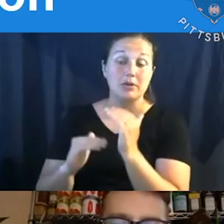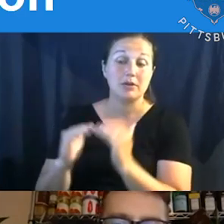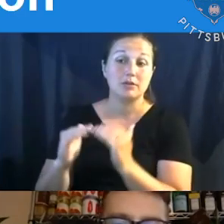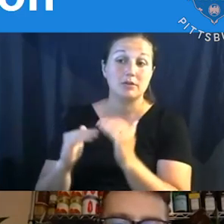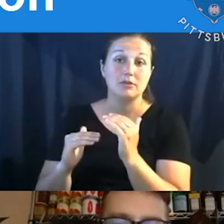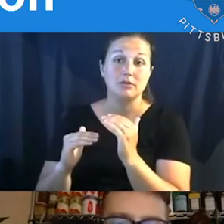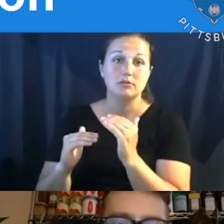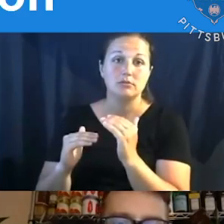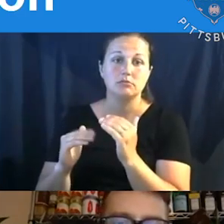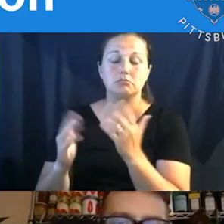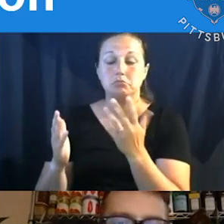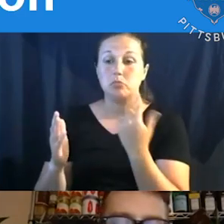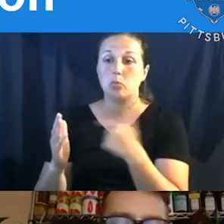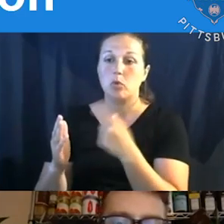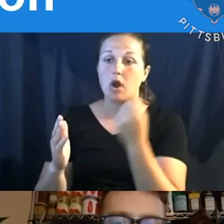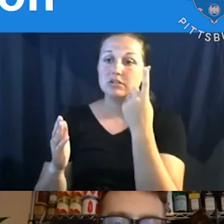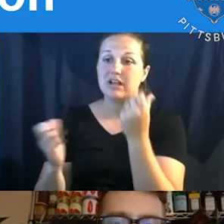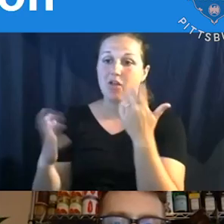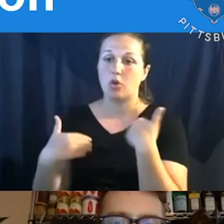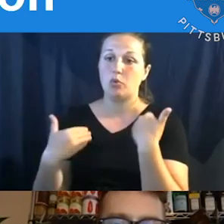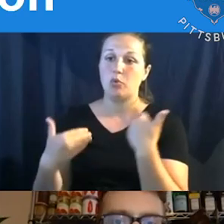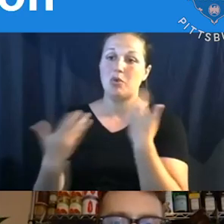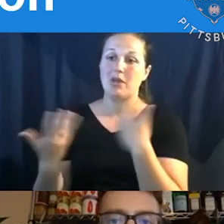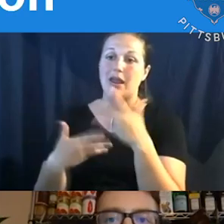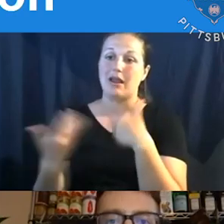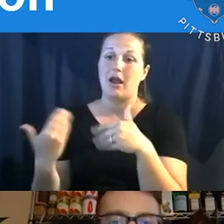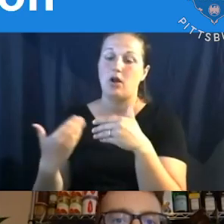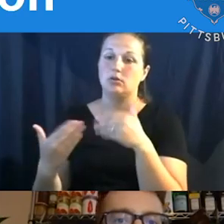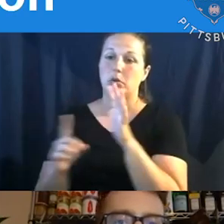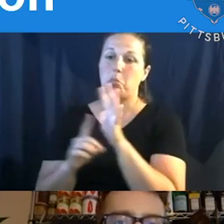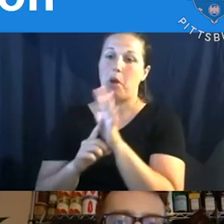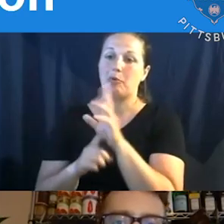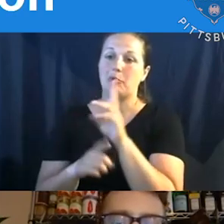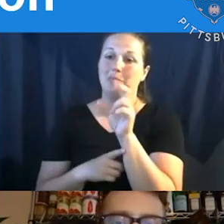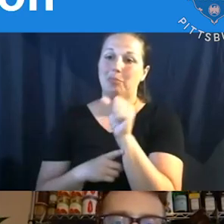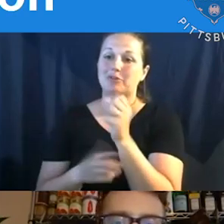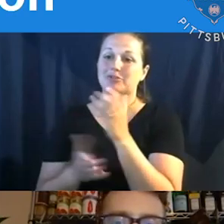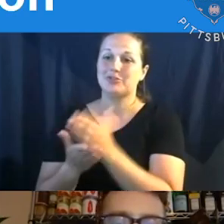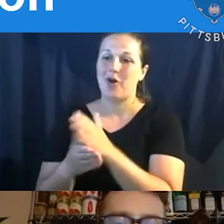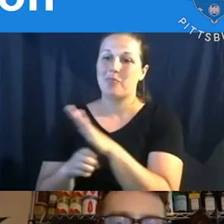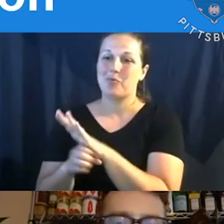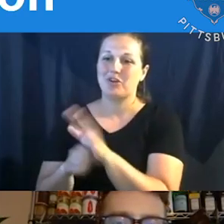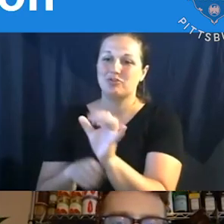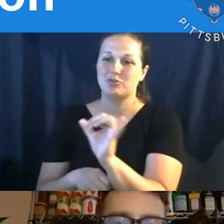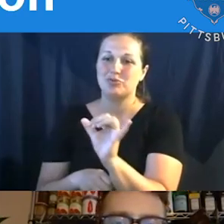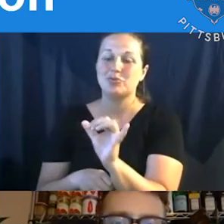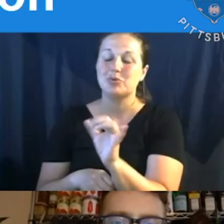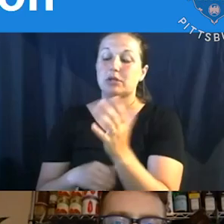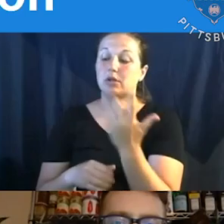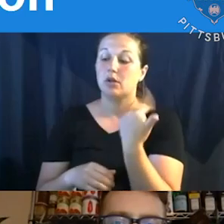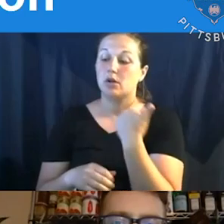um, uh, we understand that a lot of youth hang out. That's a popular bus stop location. Um, so that's something that we're certainly, um,